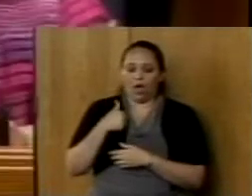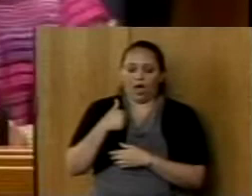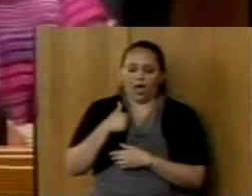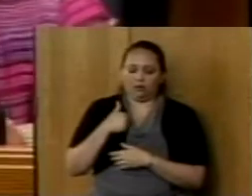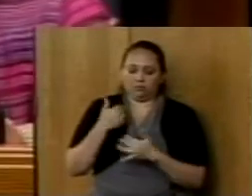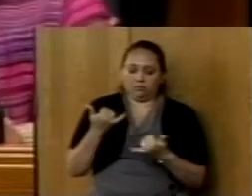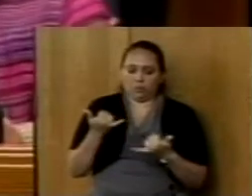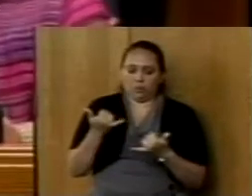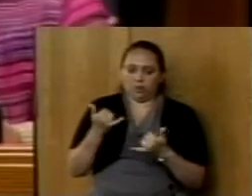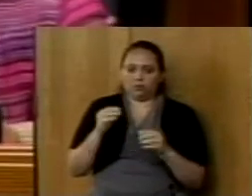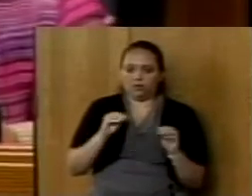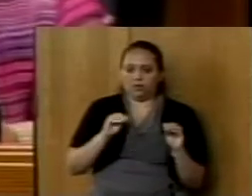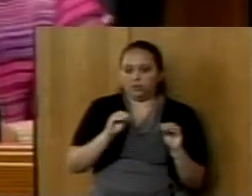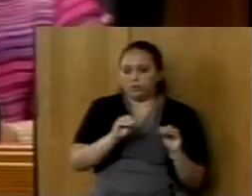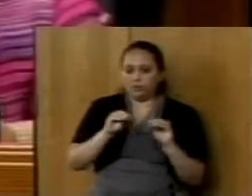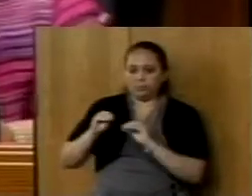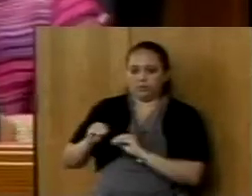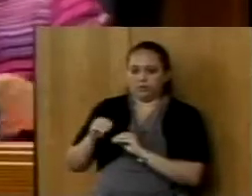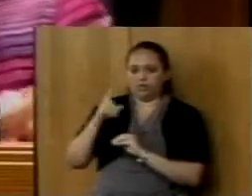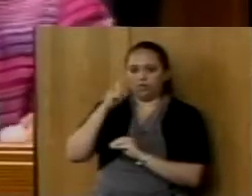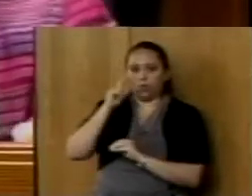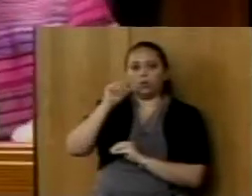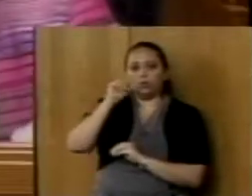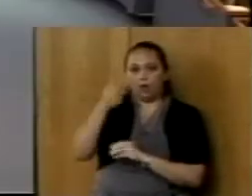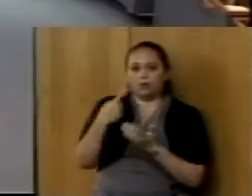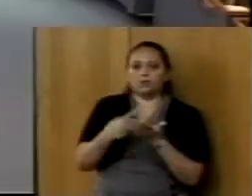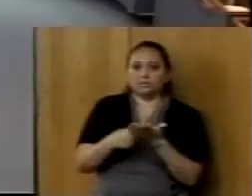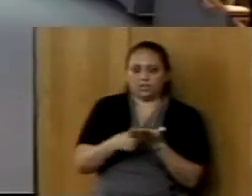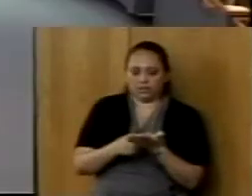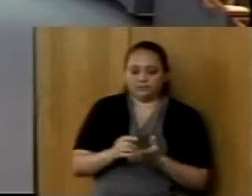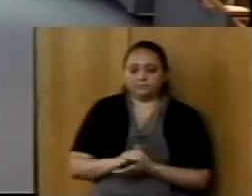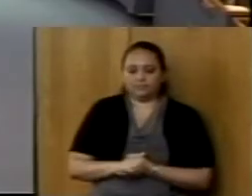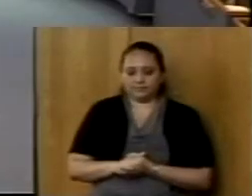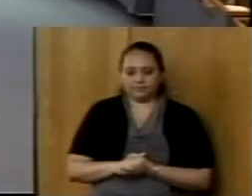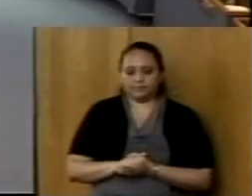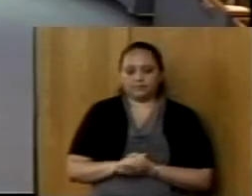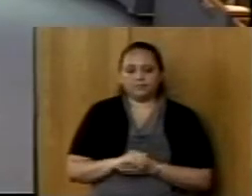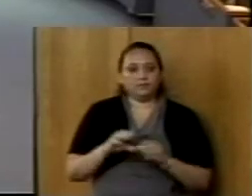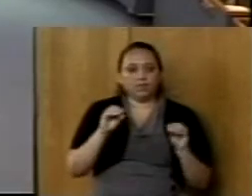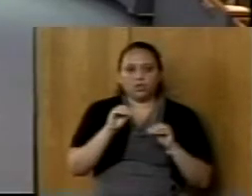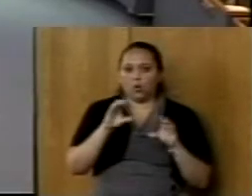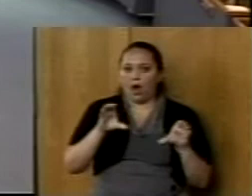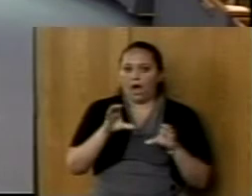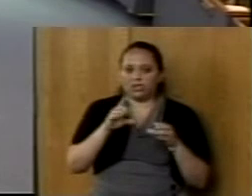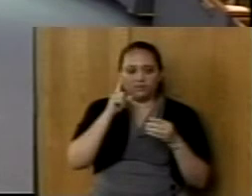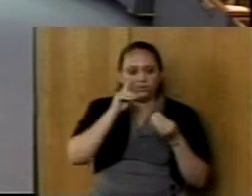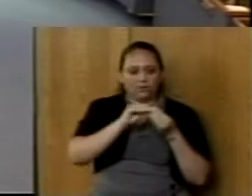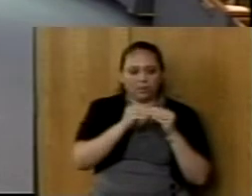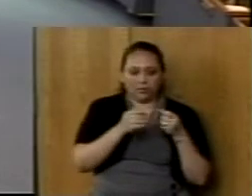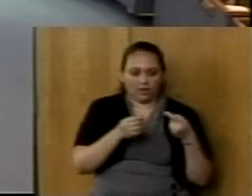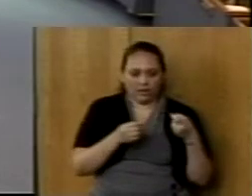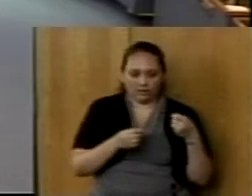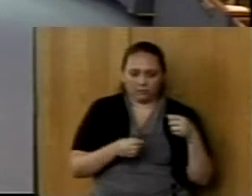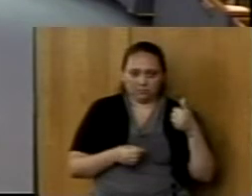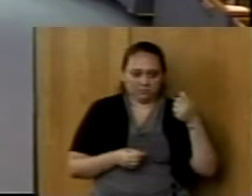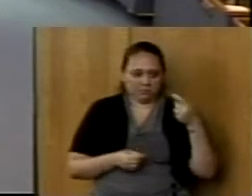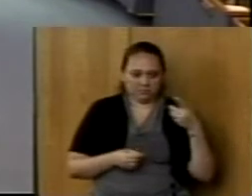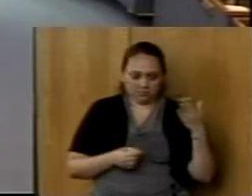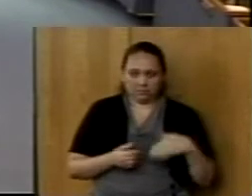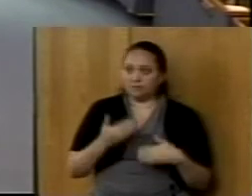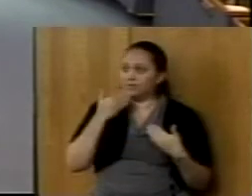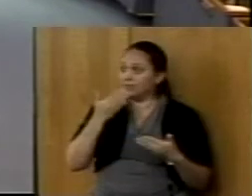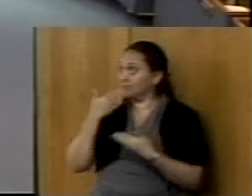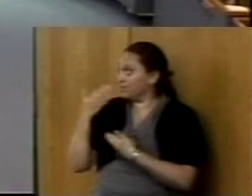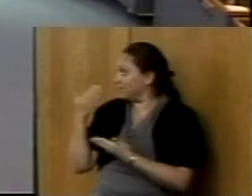be addressed tomorrow. So I would remove this. Correct. Okay. So no action on item no 11. Action. Thank you. Thank you. Thank you, Ms. Peña. Thank you, Mrs. Everybody.